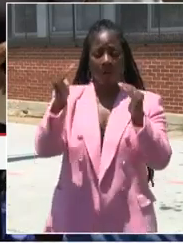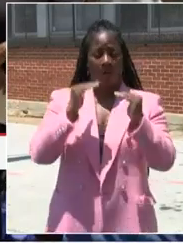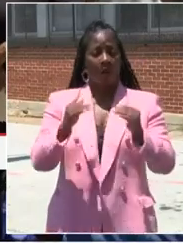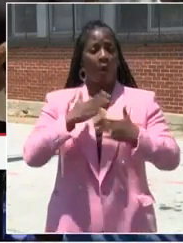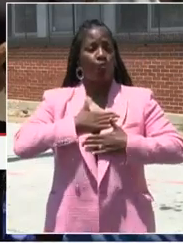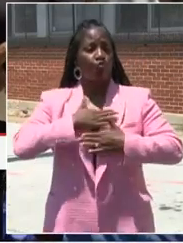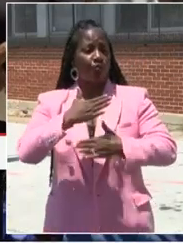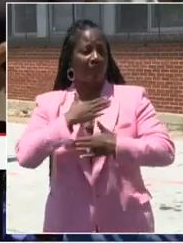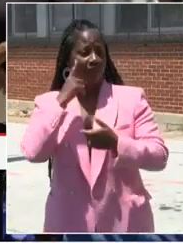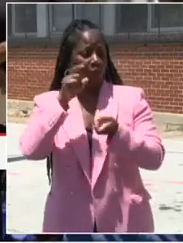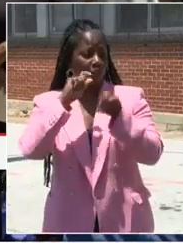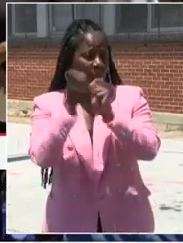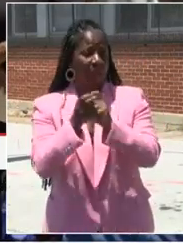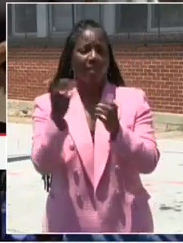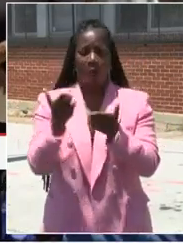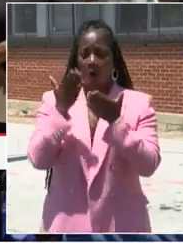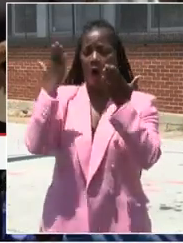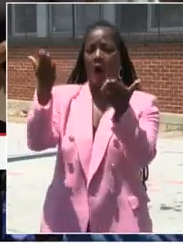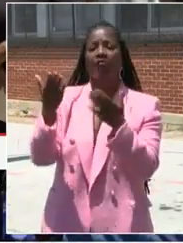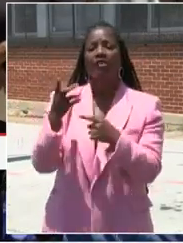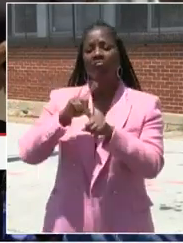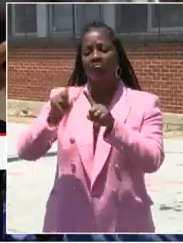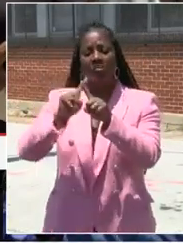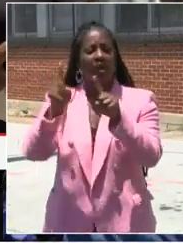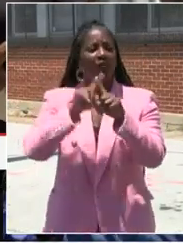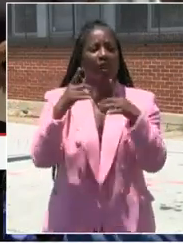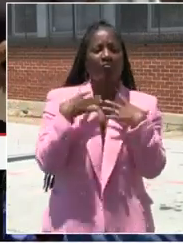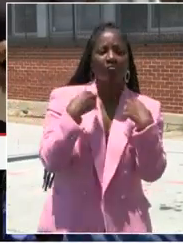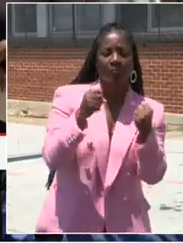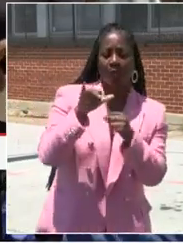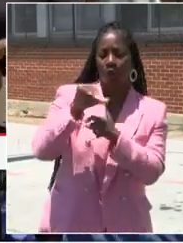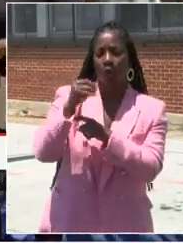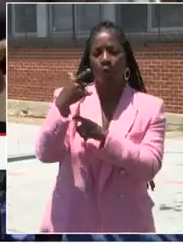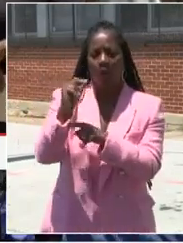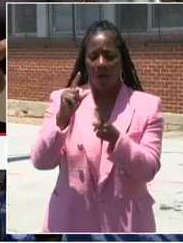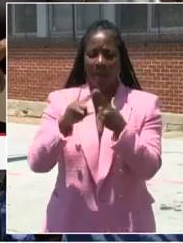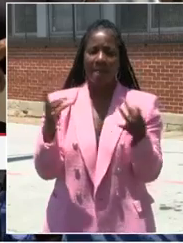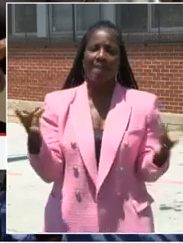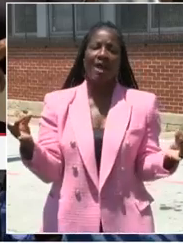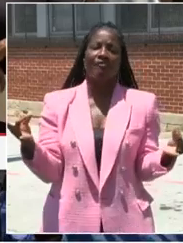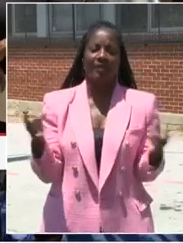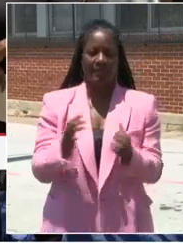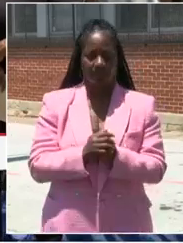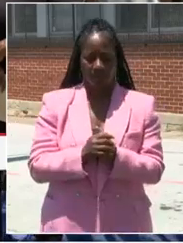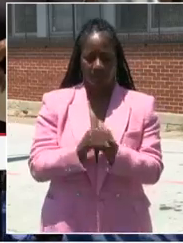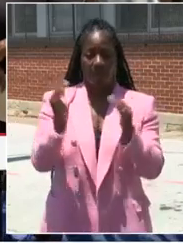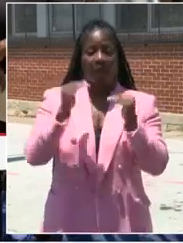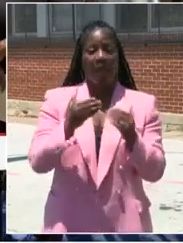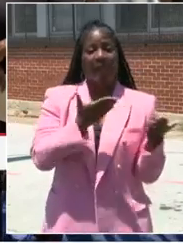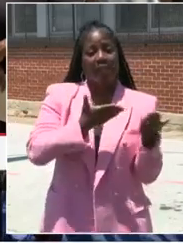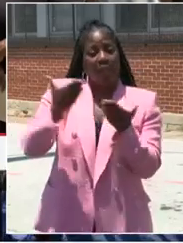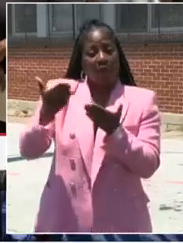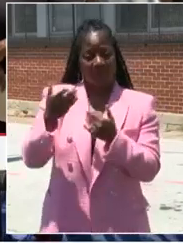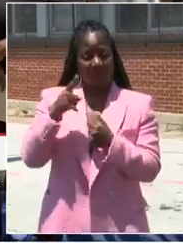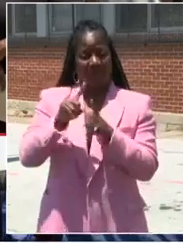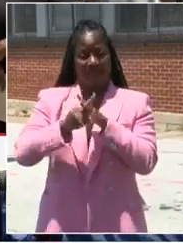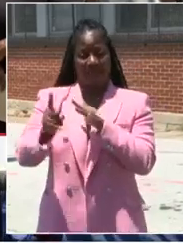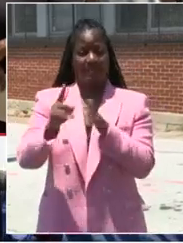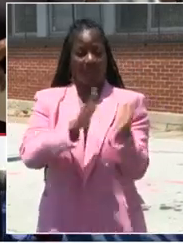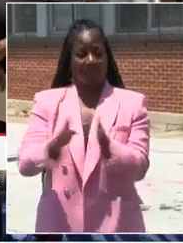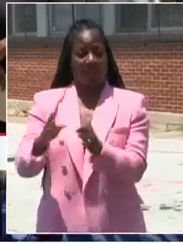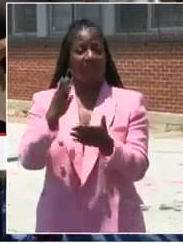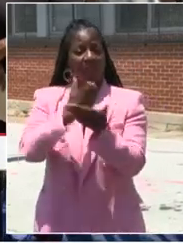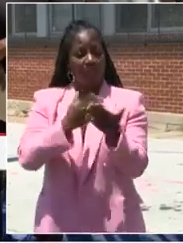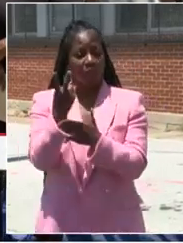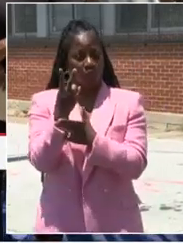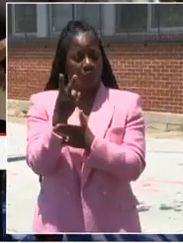6-week wellness sessions in Ward 8, including yoga and mindfulness. Carriers, the Exit Plan Phase 2,